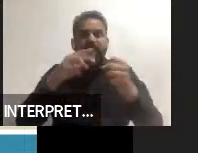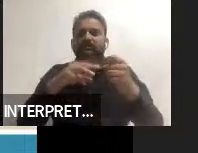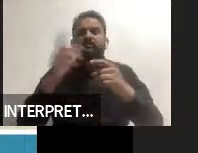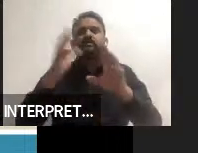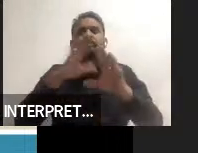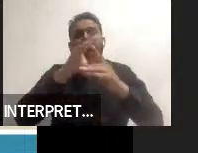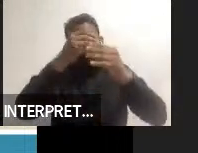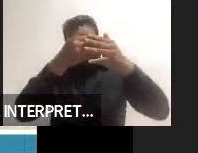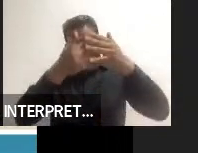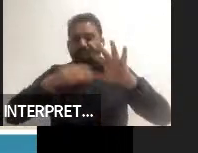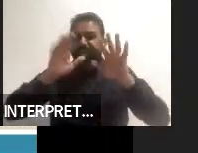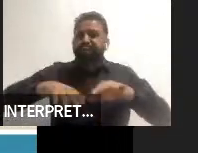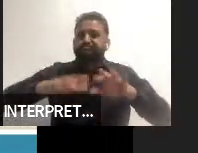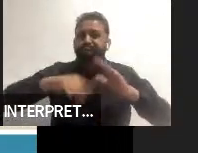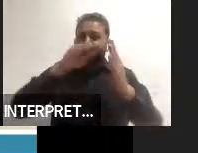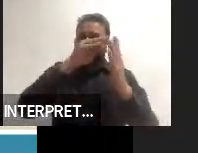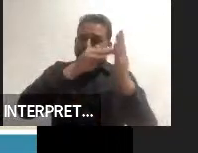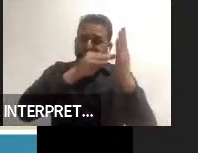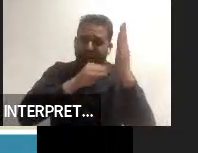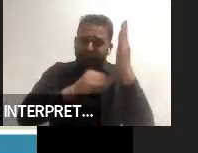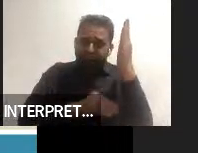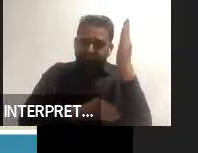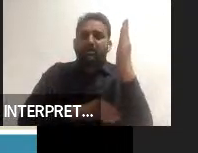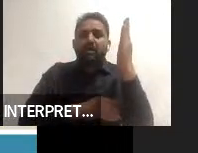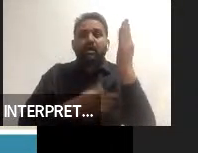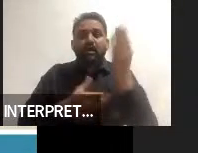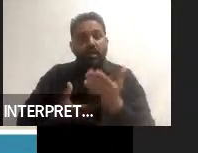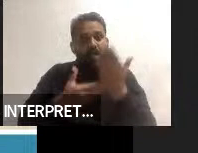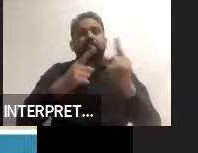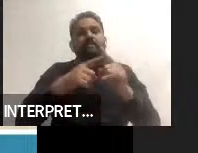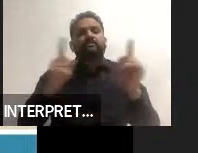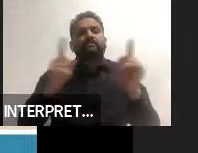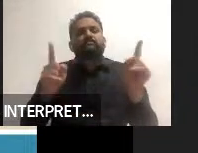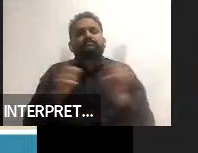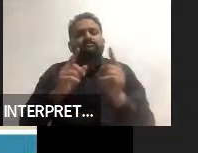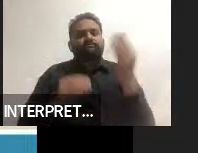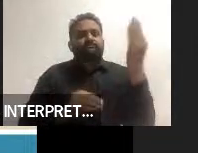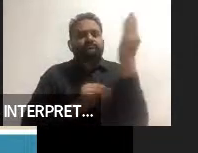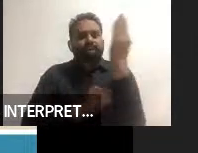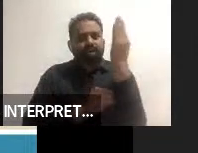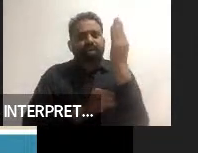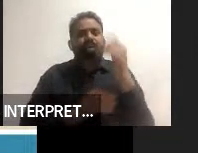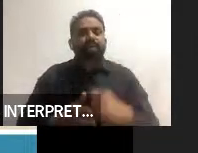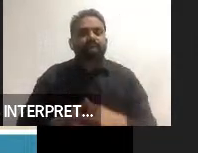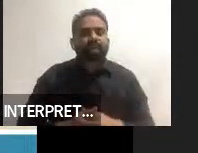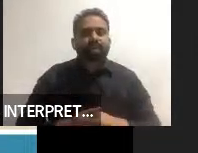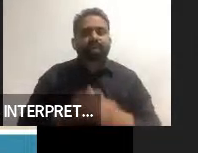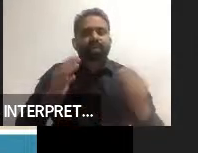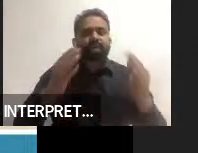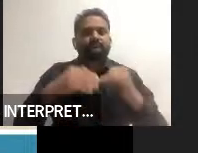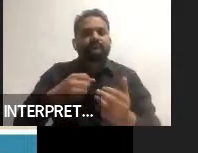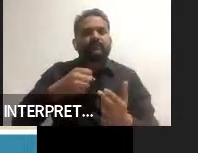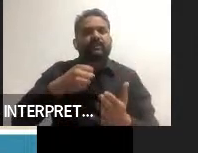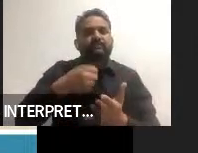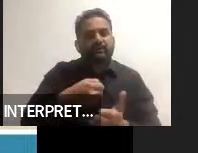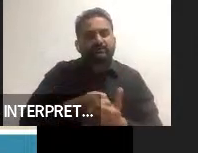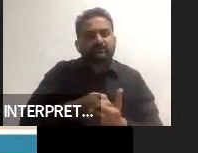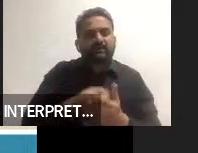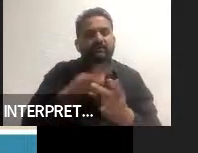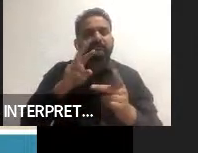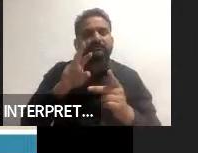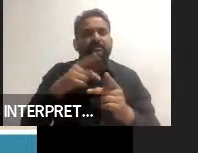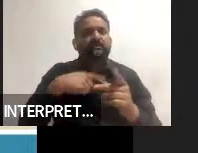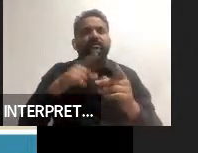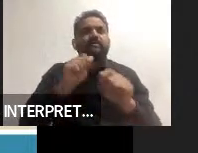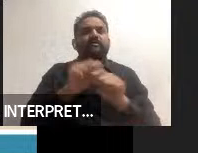form, here you have to give only in a shorter form. And then comes the basic part, the substantive part of the memoranda, which we